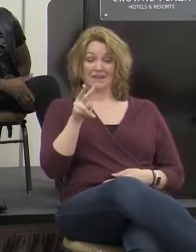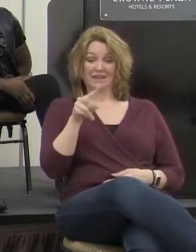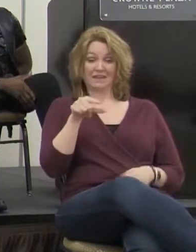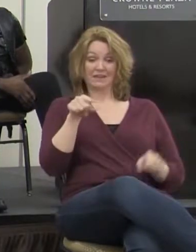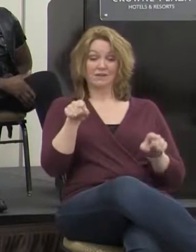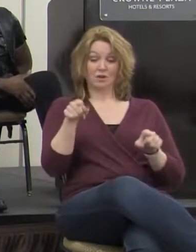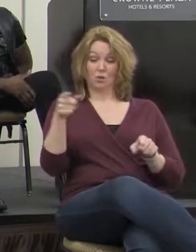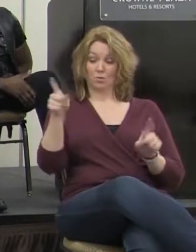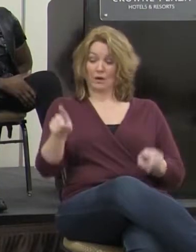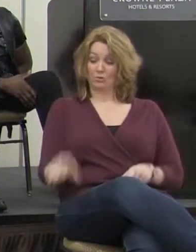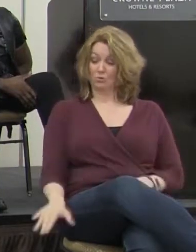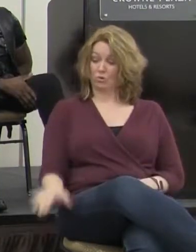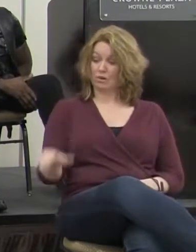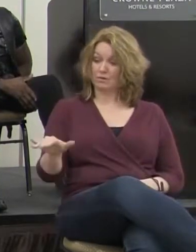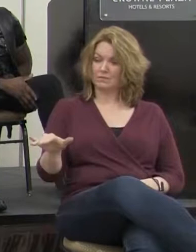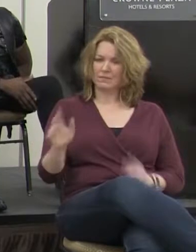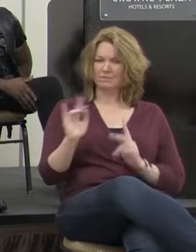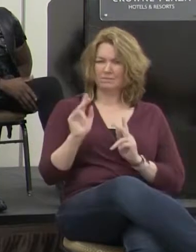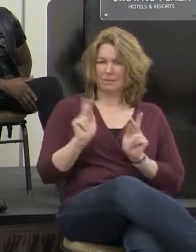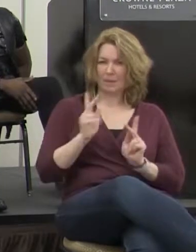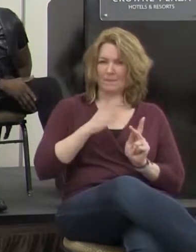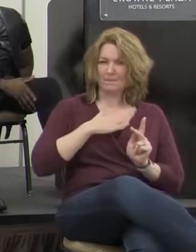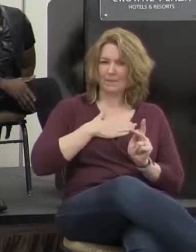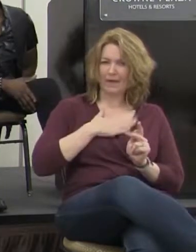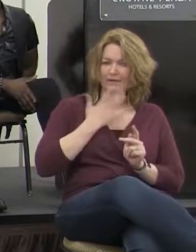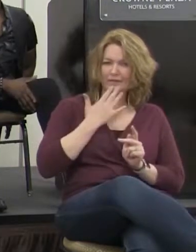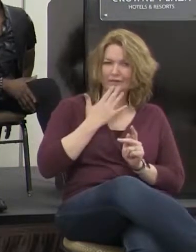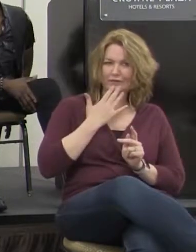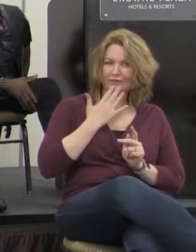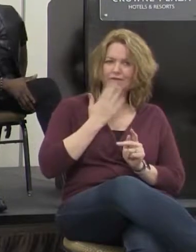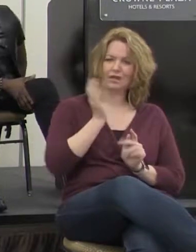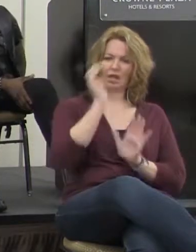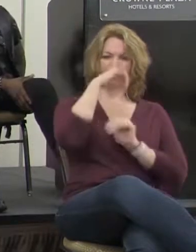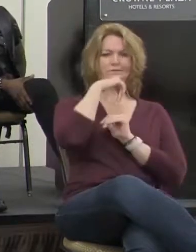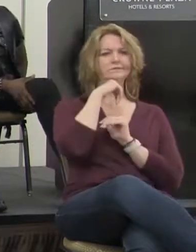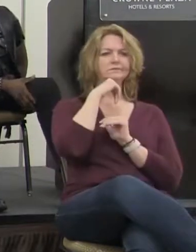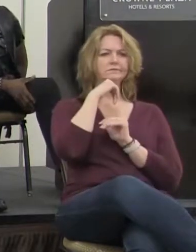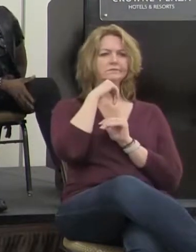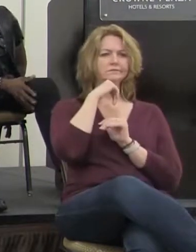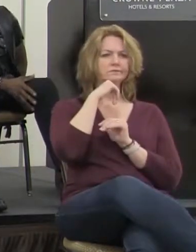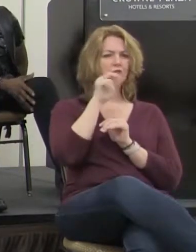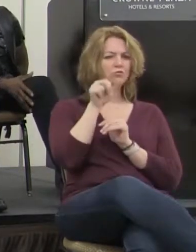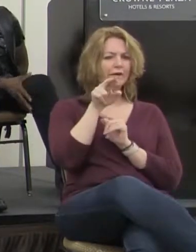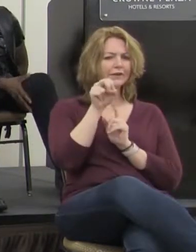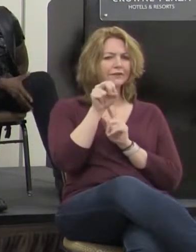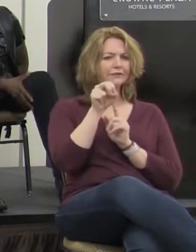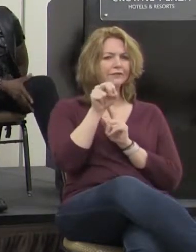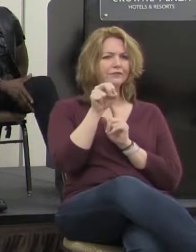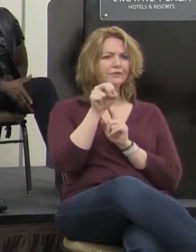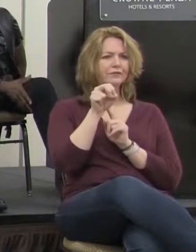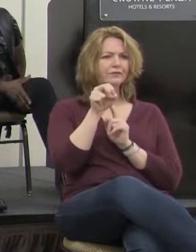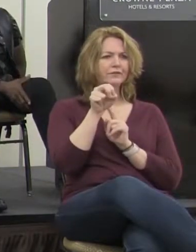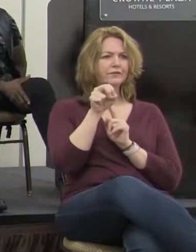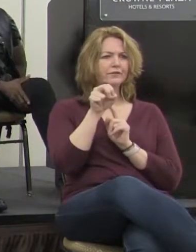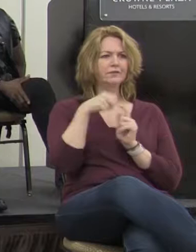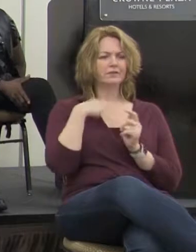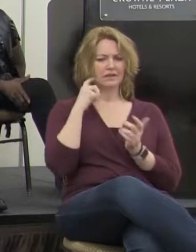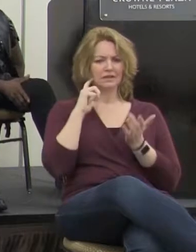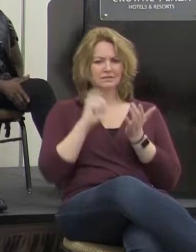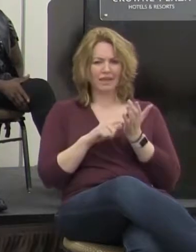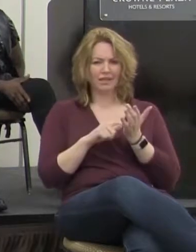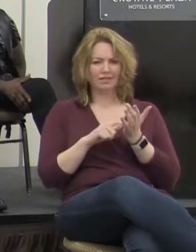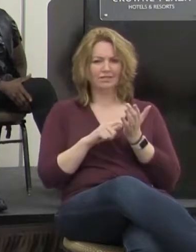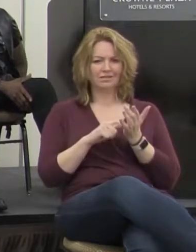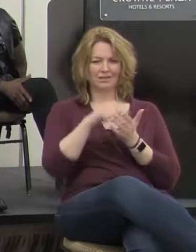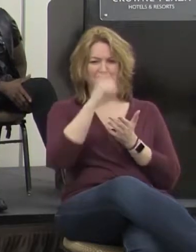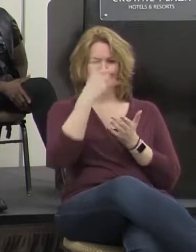kid, seeing people my color was not the norm. It was an oddity, and I could tell even when it was in black and